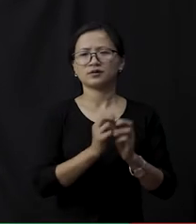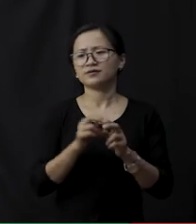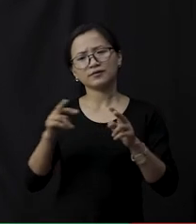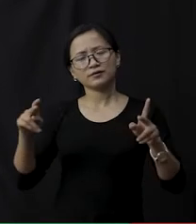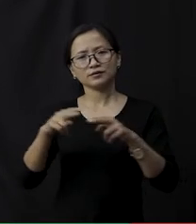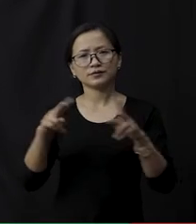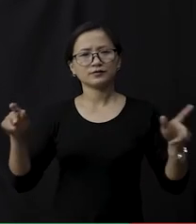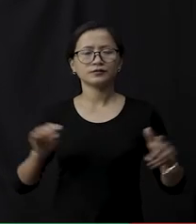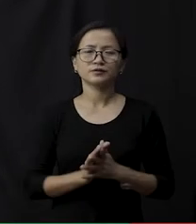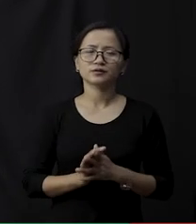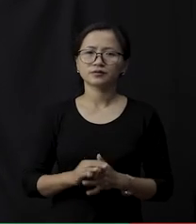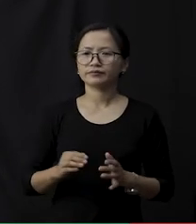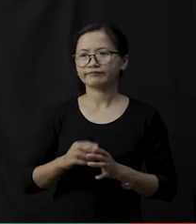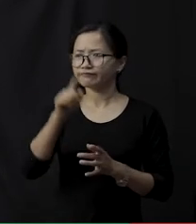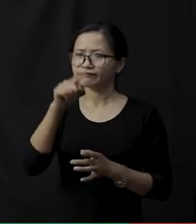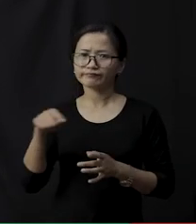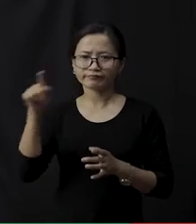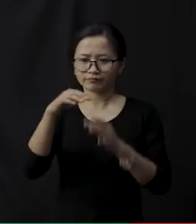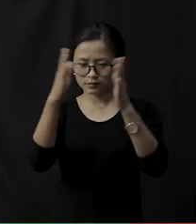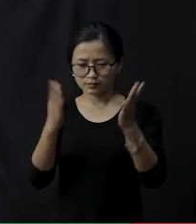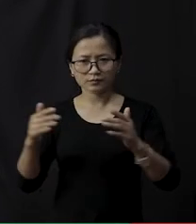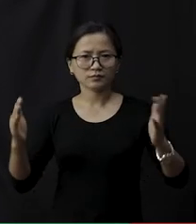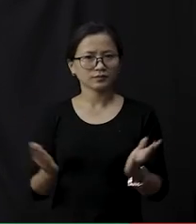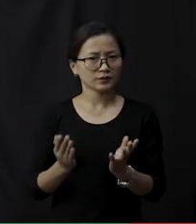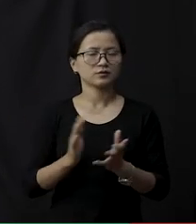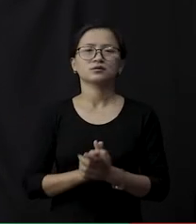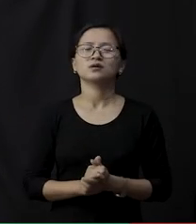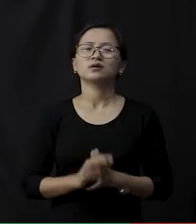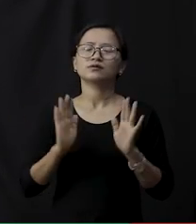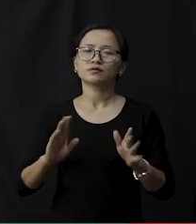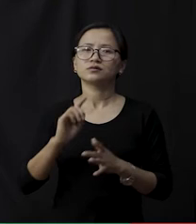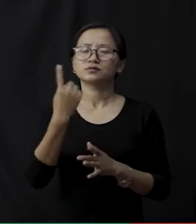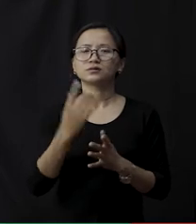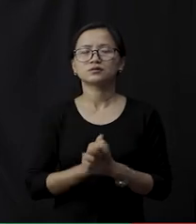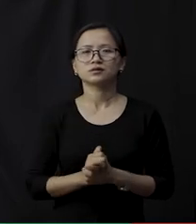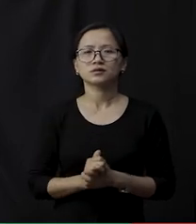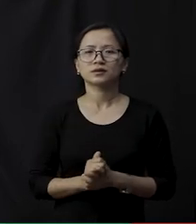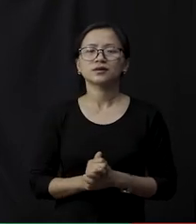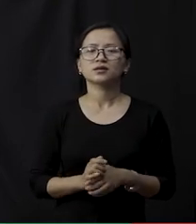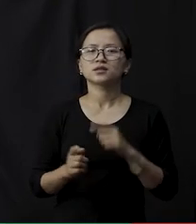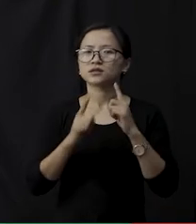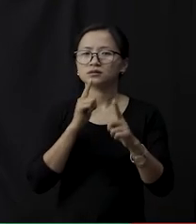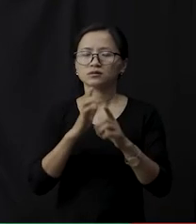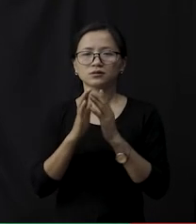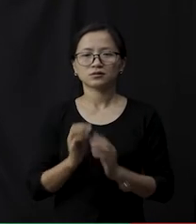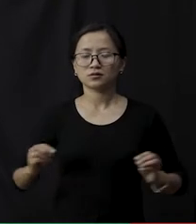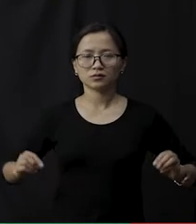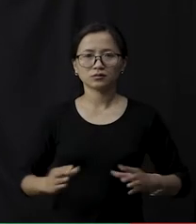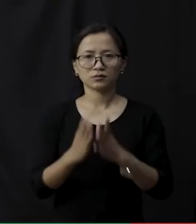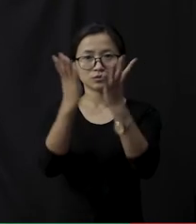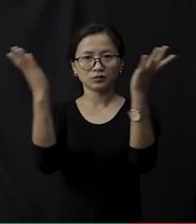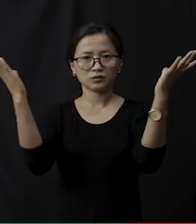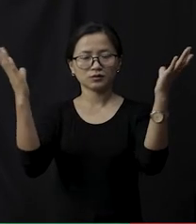sizes. So, students, the first type of plant that we're going to discuss is trees. So you can see